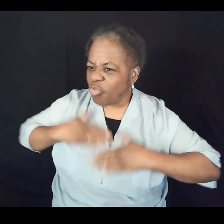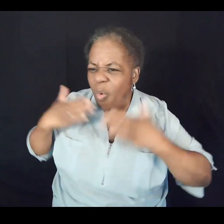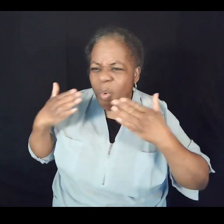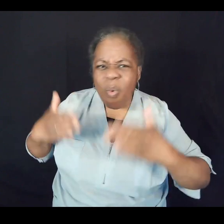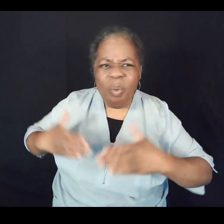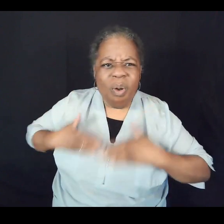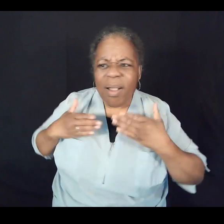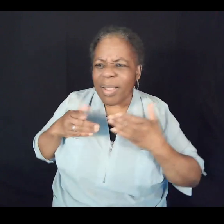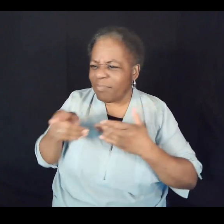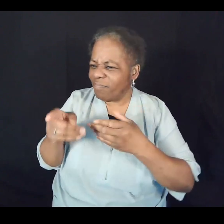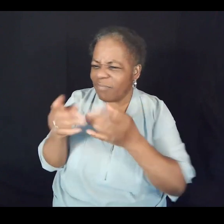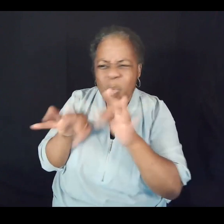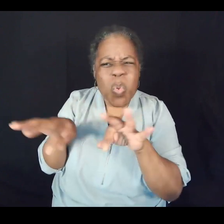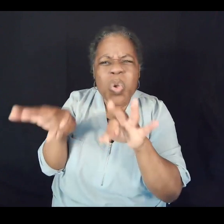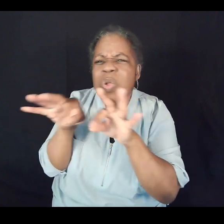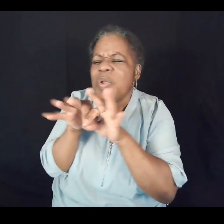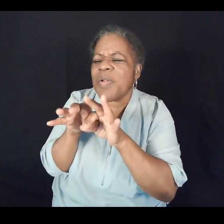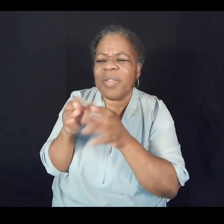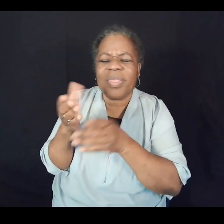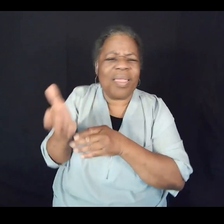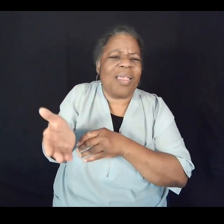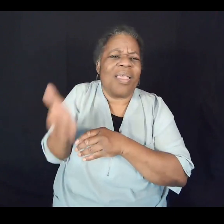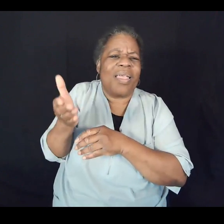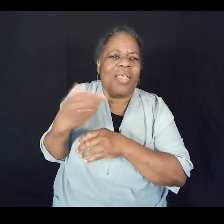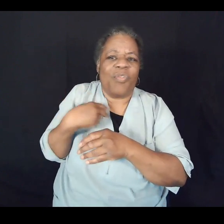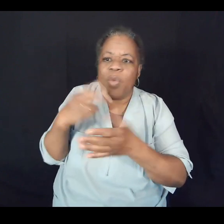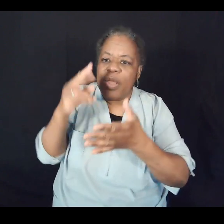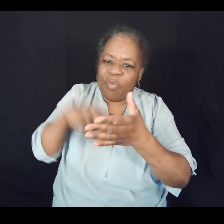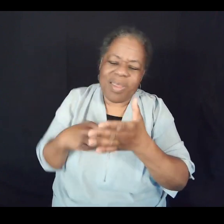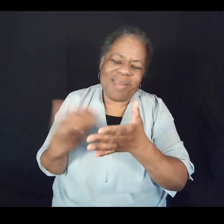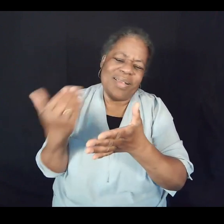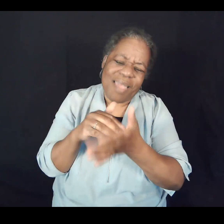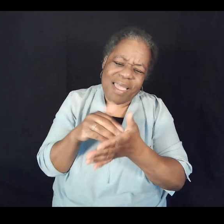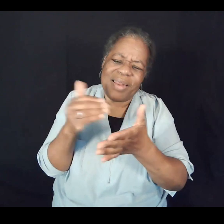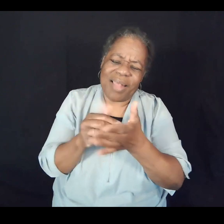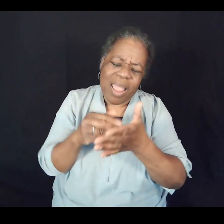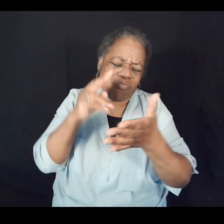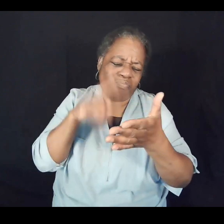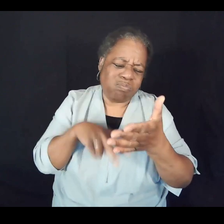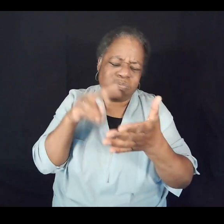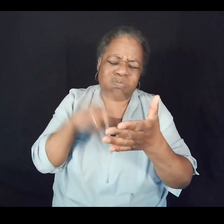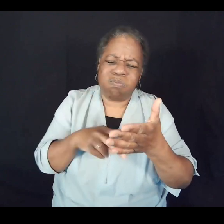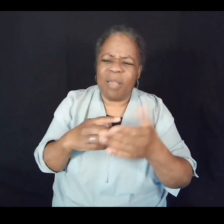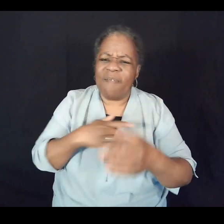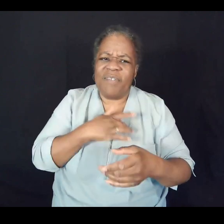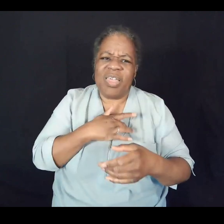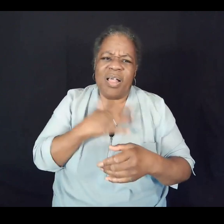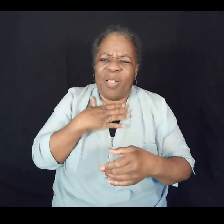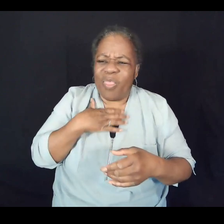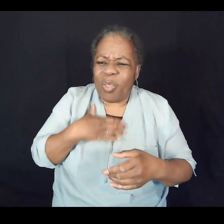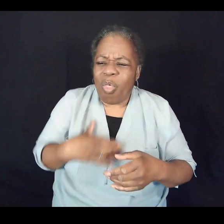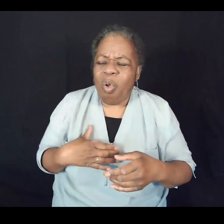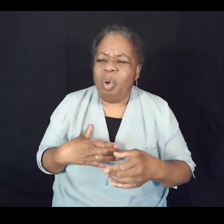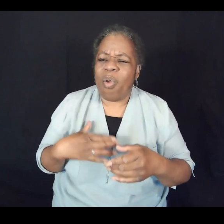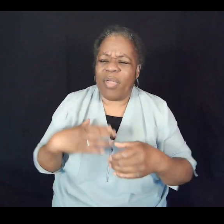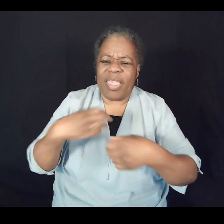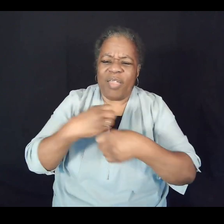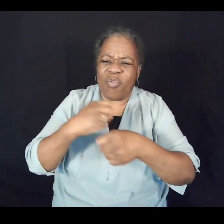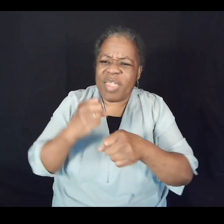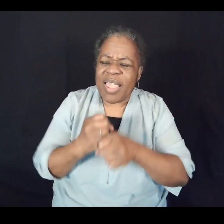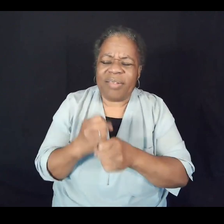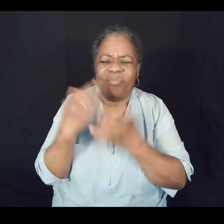this. And as we read it again and again, you can almost feel the longing that creation is waiting